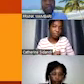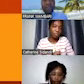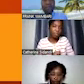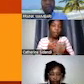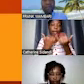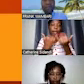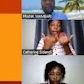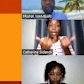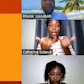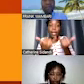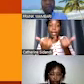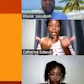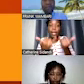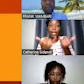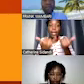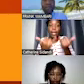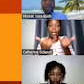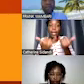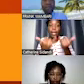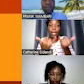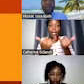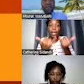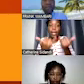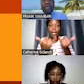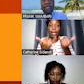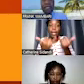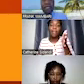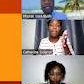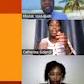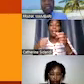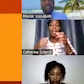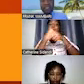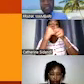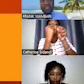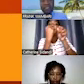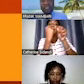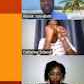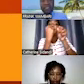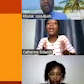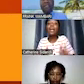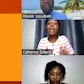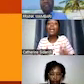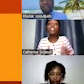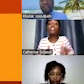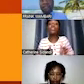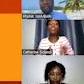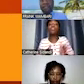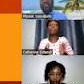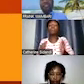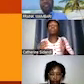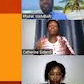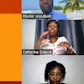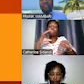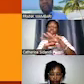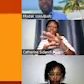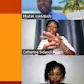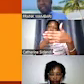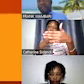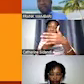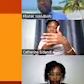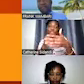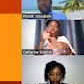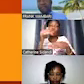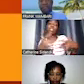the triggers that come into a situation whereby you consider that somebody has left you